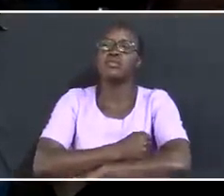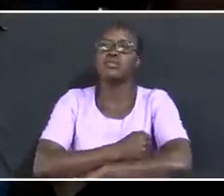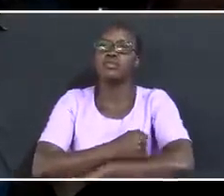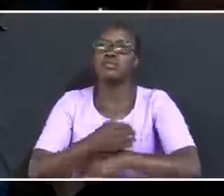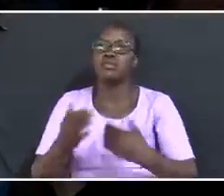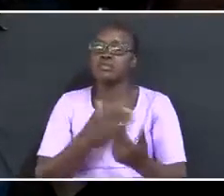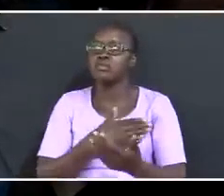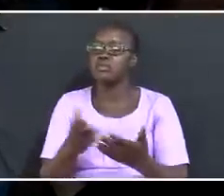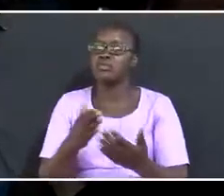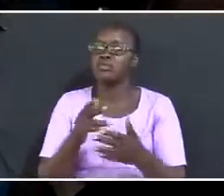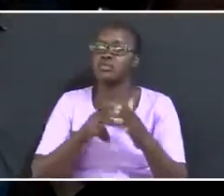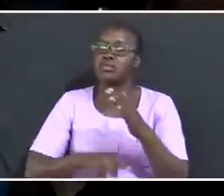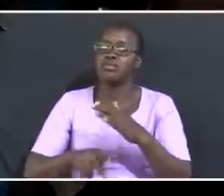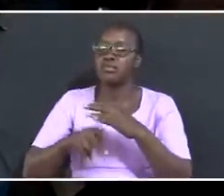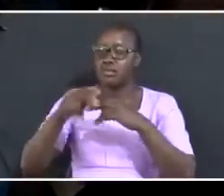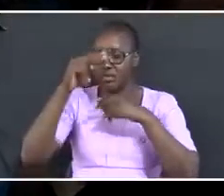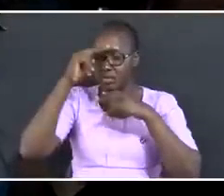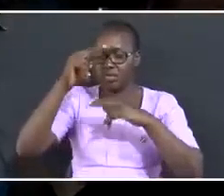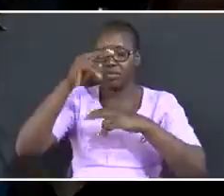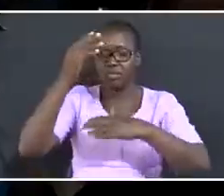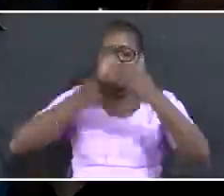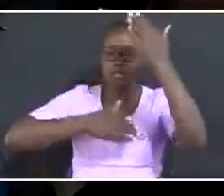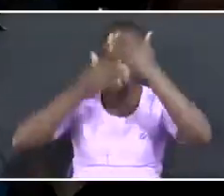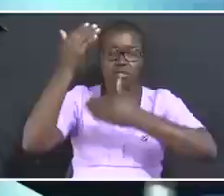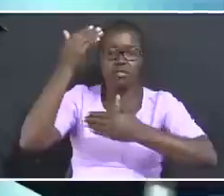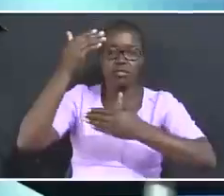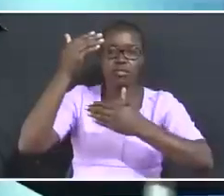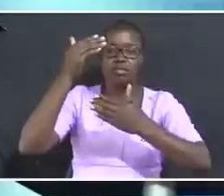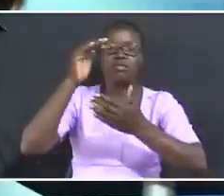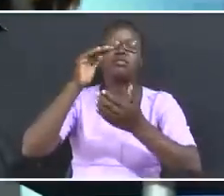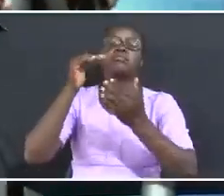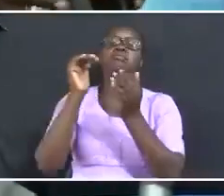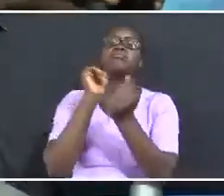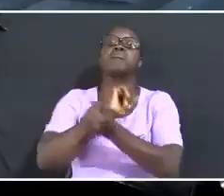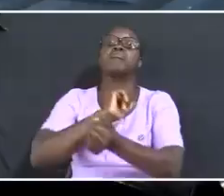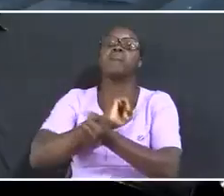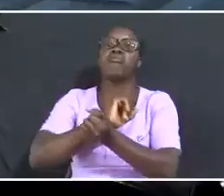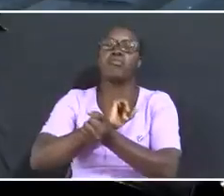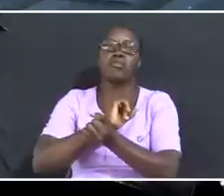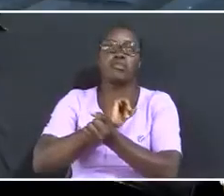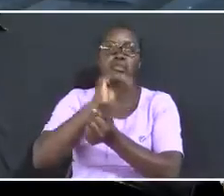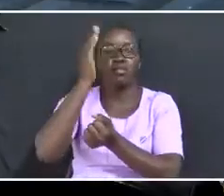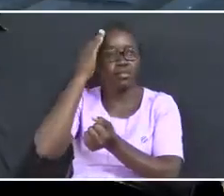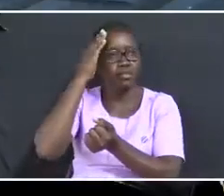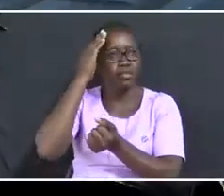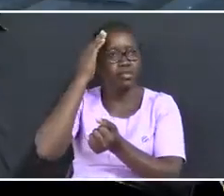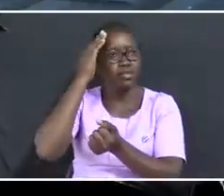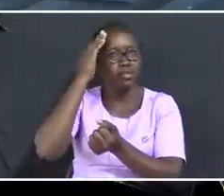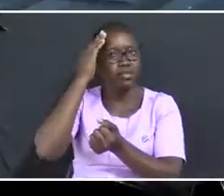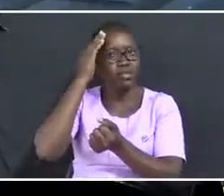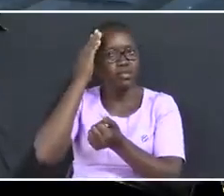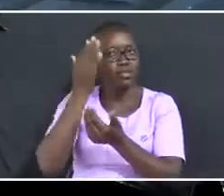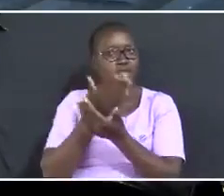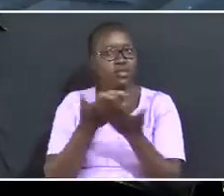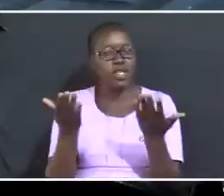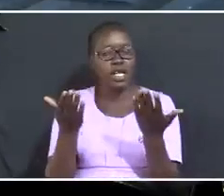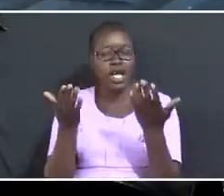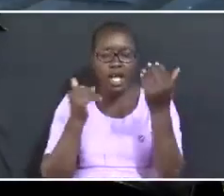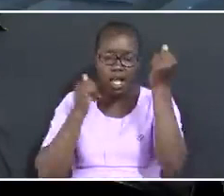it is primary or secondary or university, prisons, you know, the army